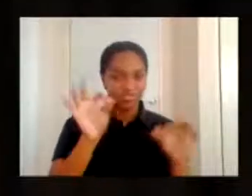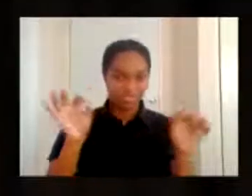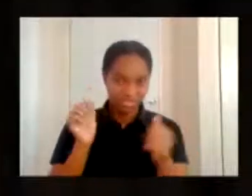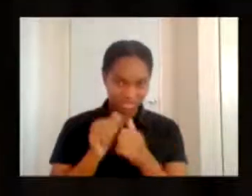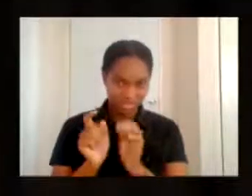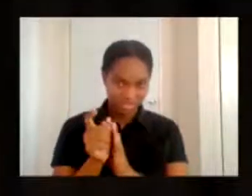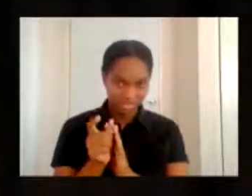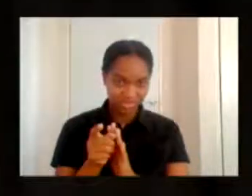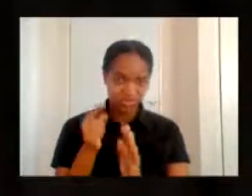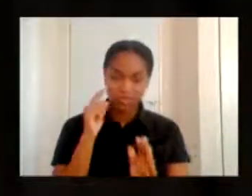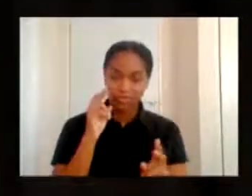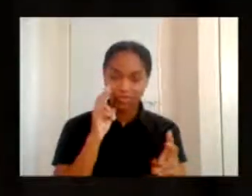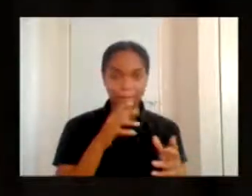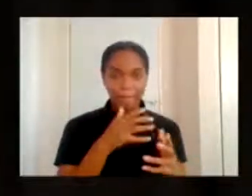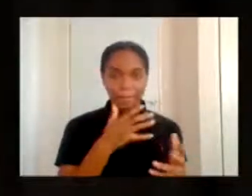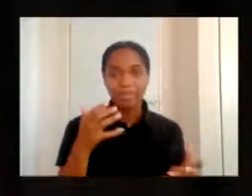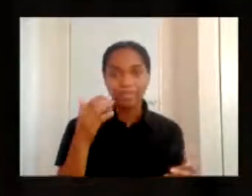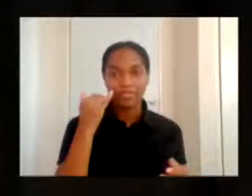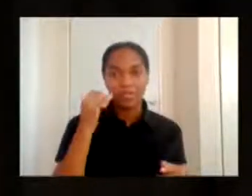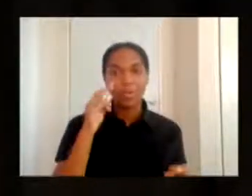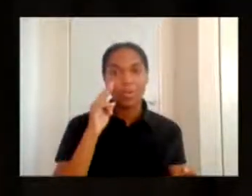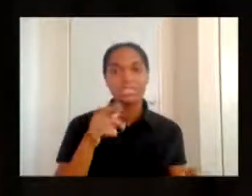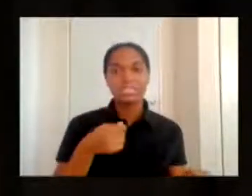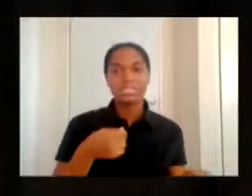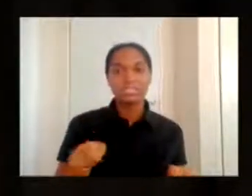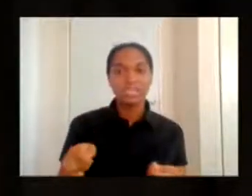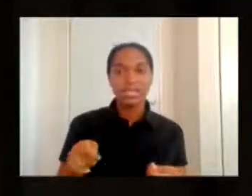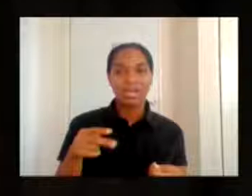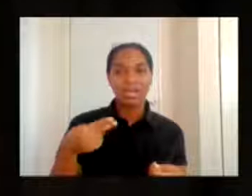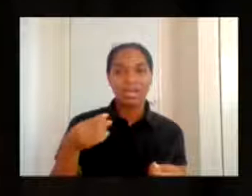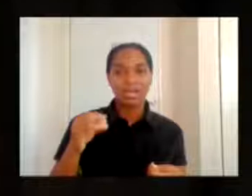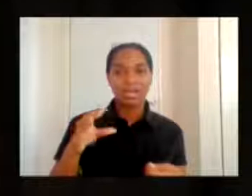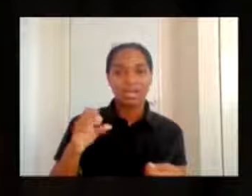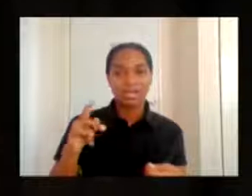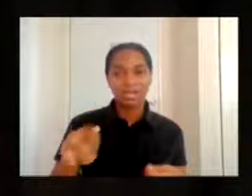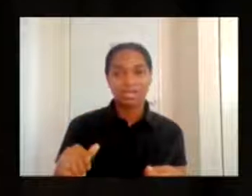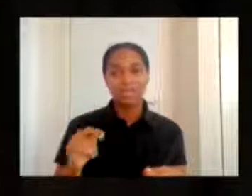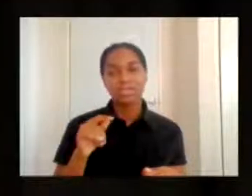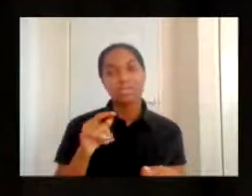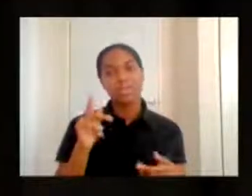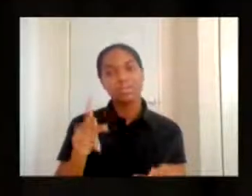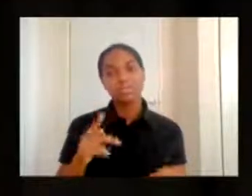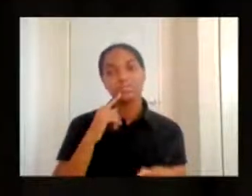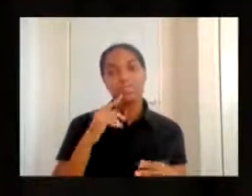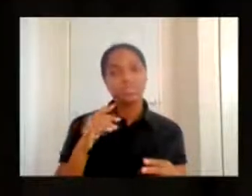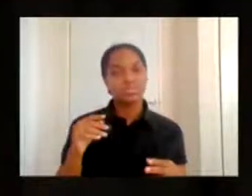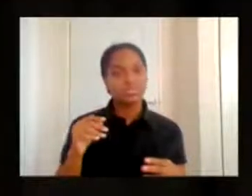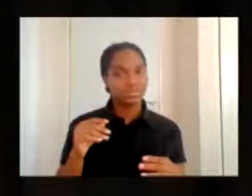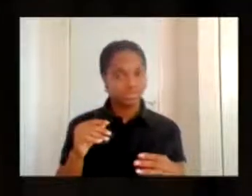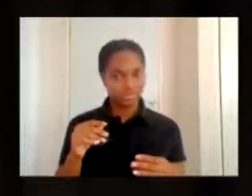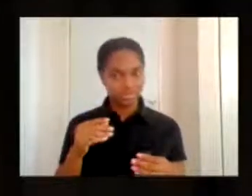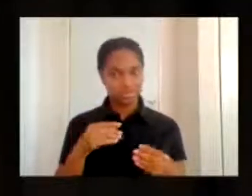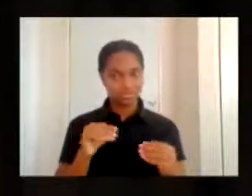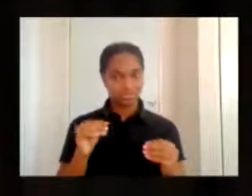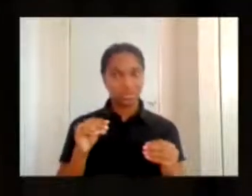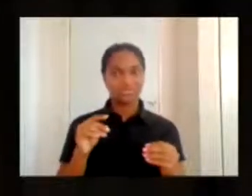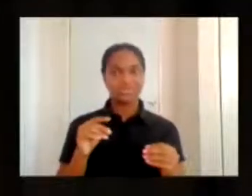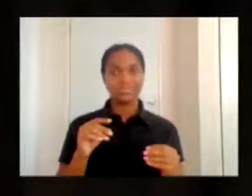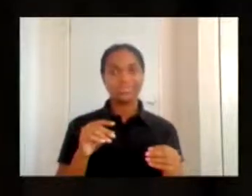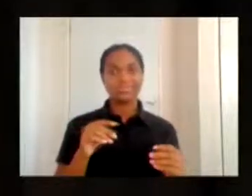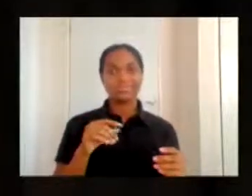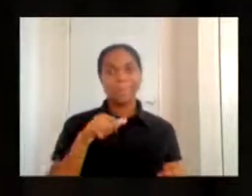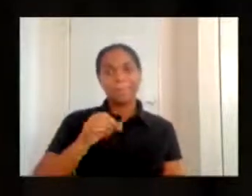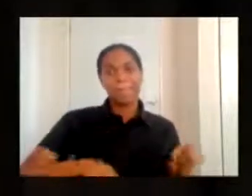watching hockey, or I saw a clip at the NAB show, a vendor was showing some Tour de France